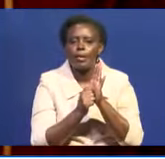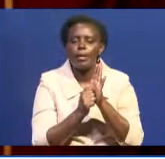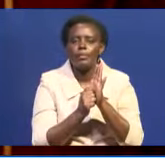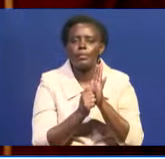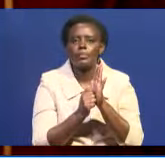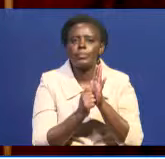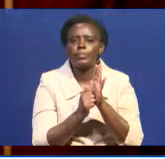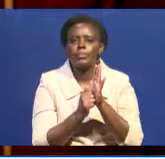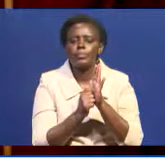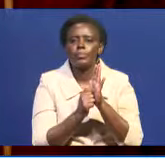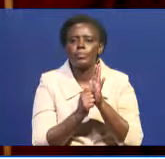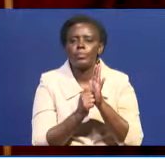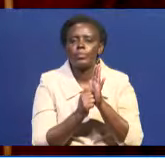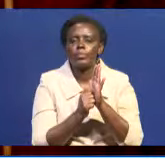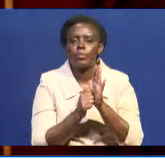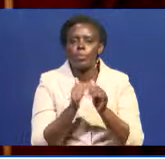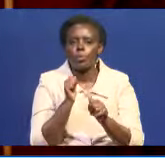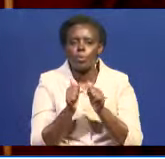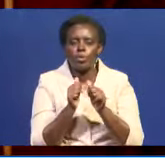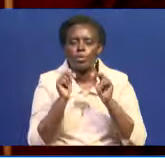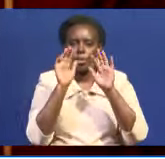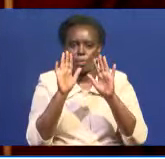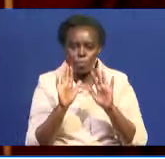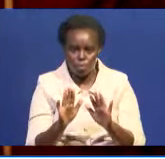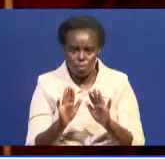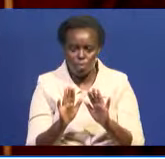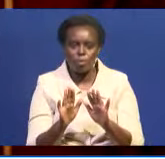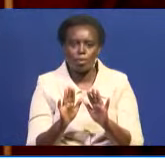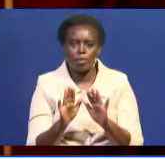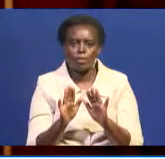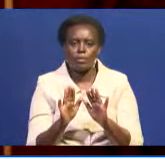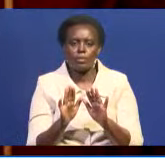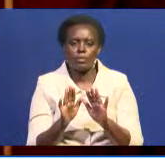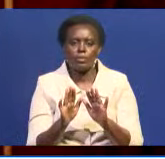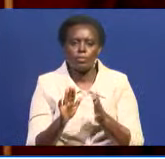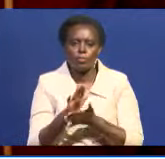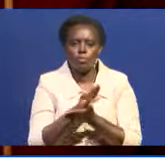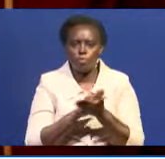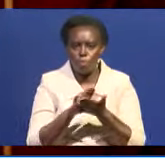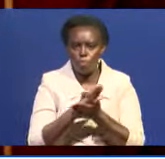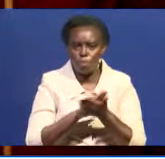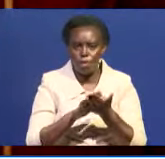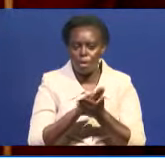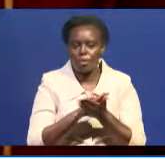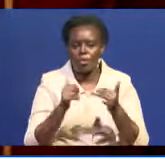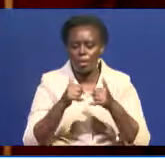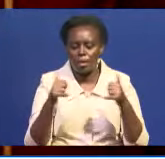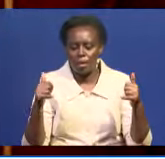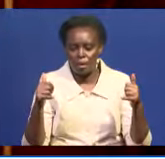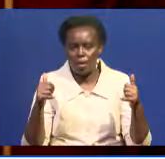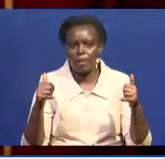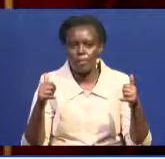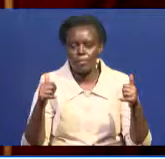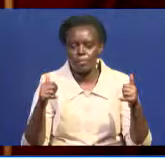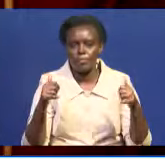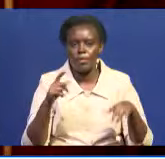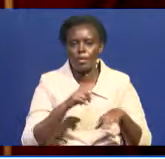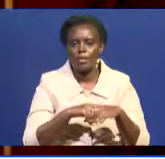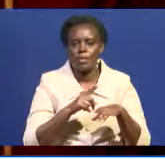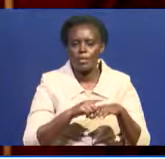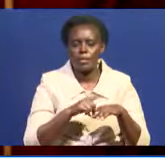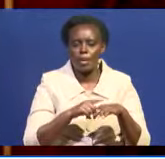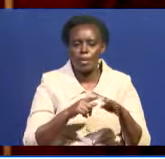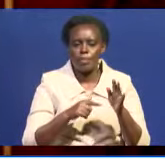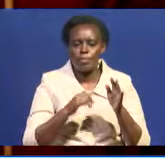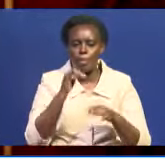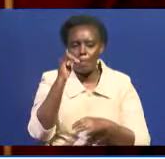shape files that will be necessary for the baseline. The Regional Center for Mapping of Resources and